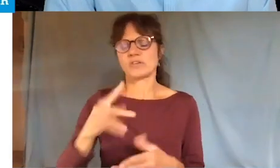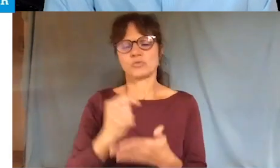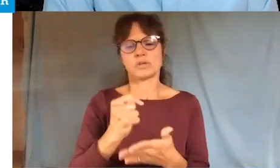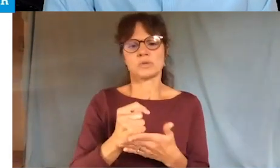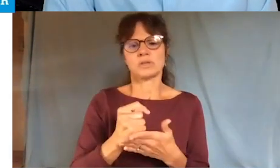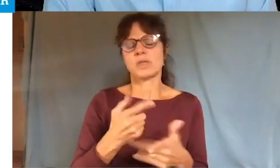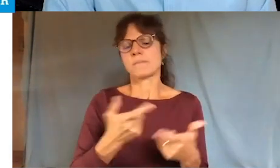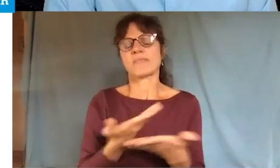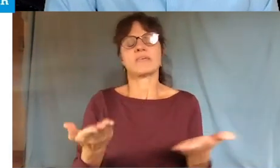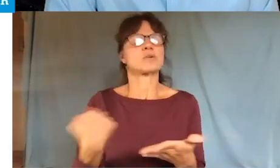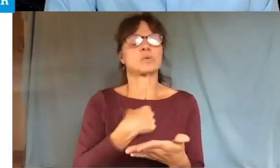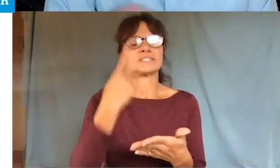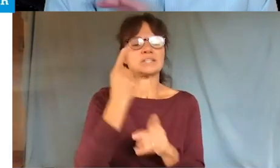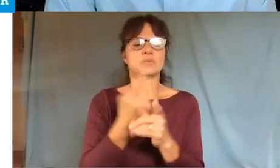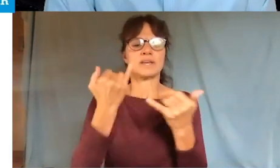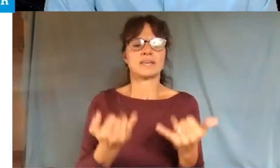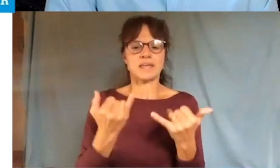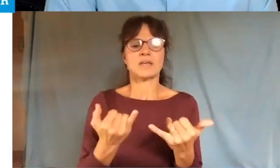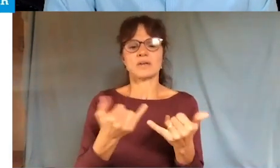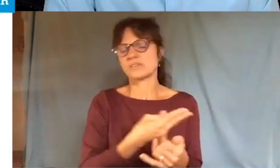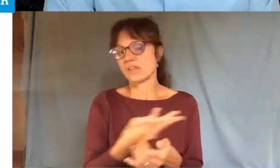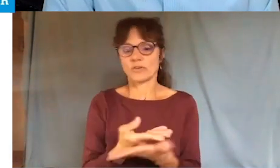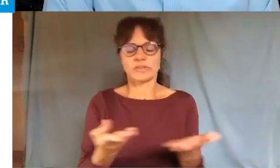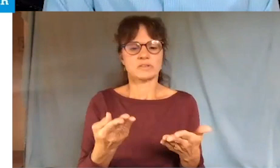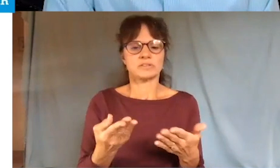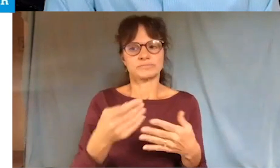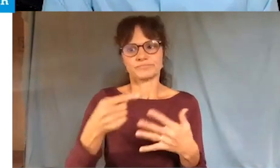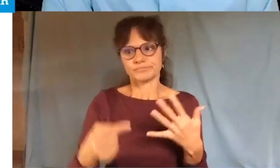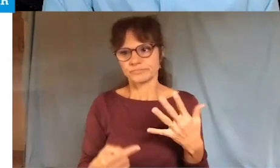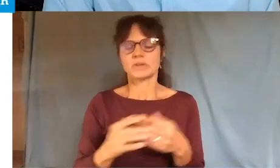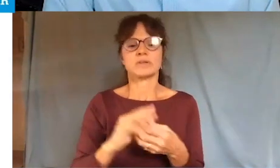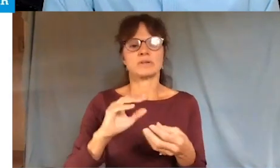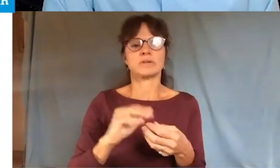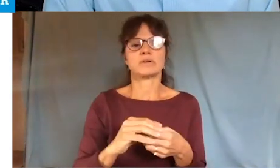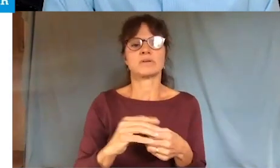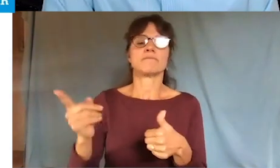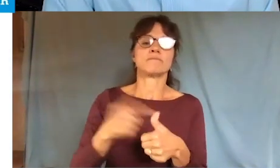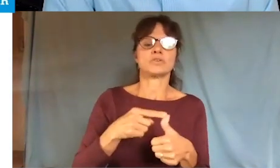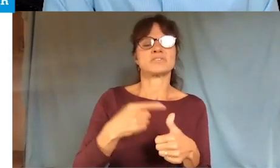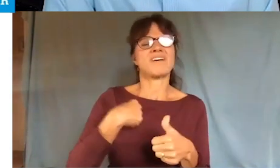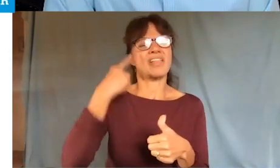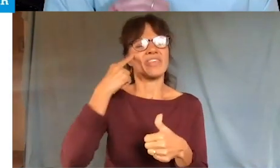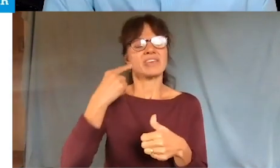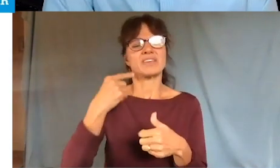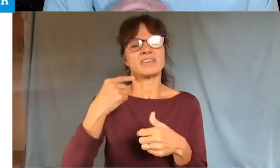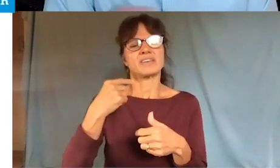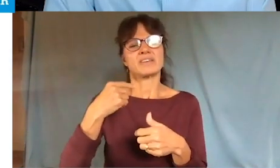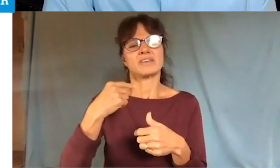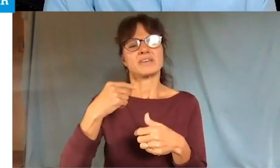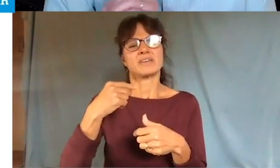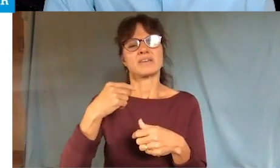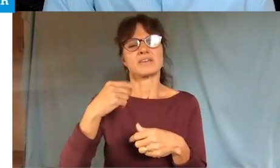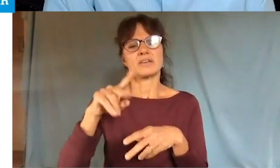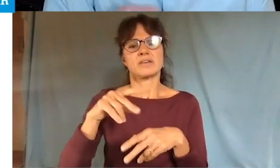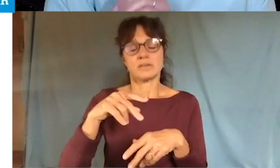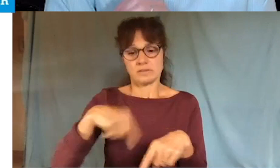the big thing that we're seeing right now is several things. Number one, I think for those on PrEP or